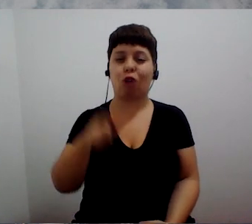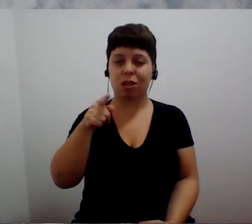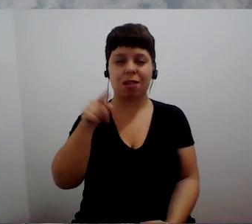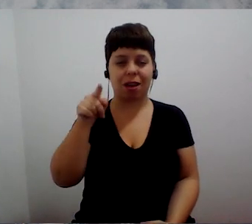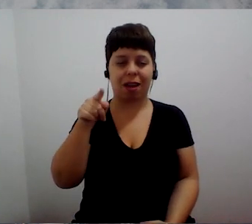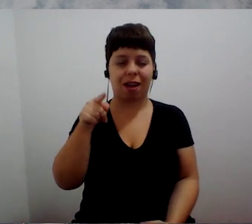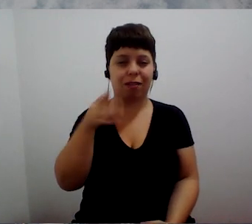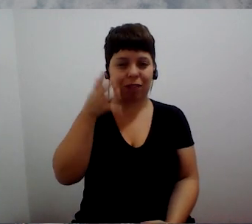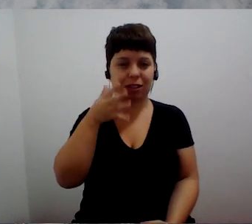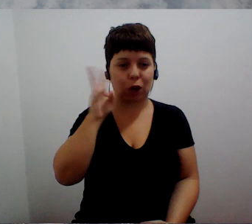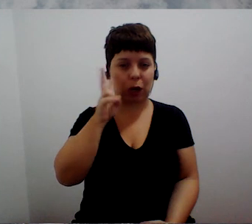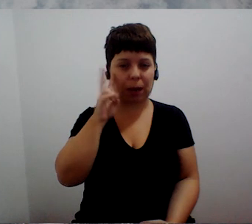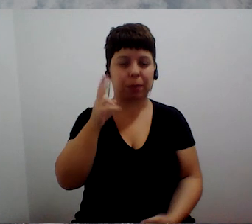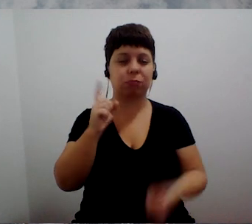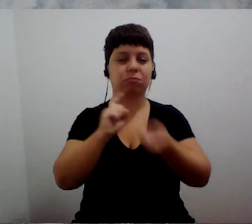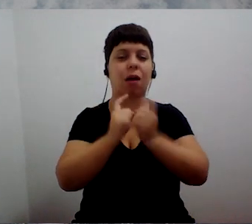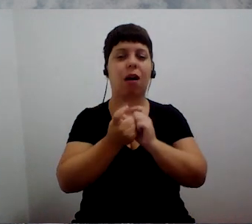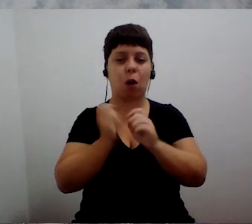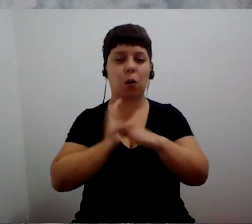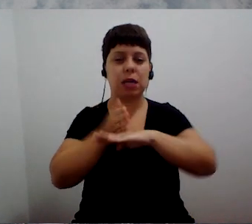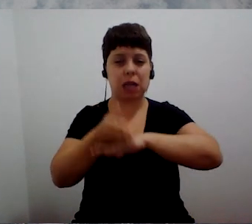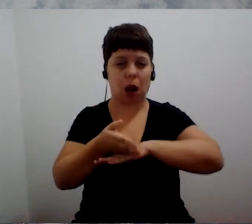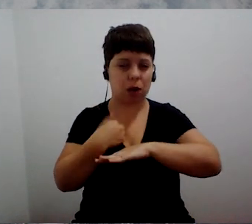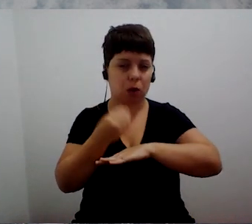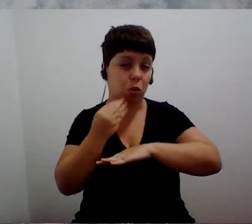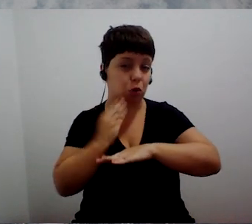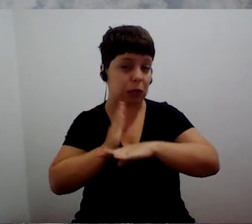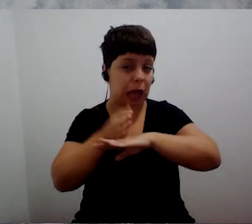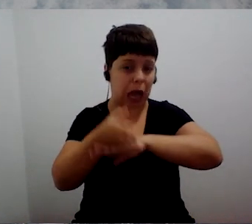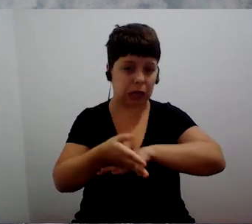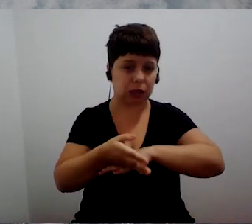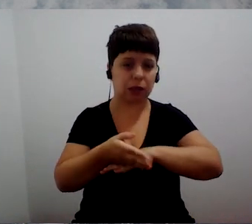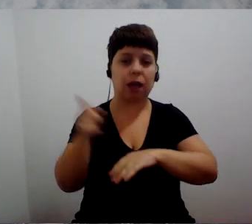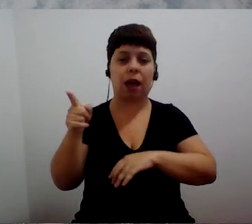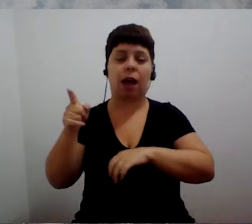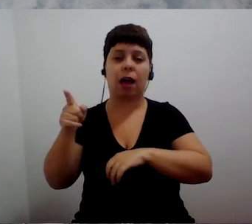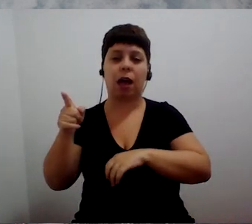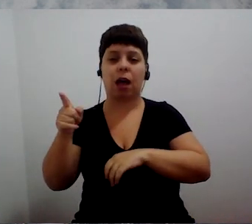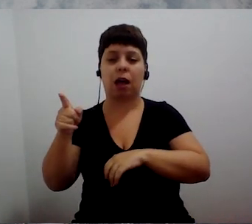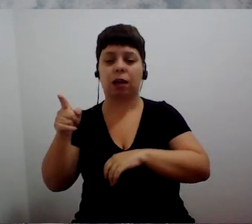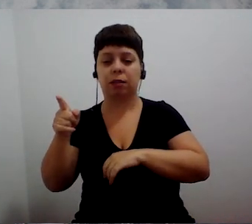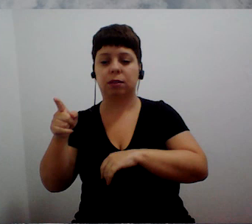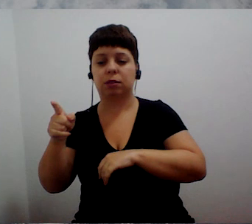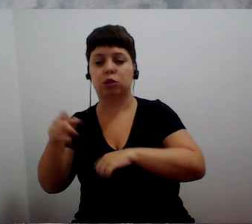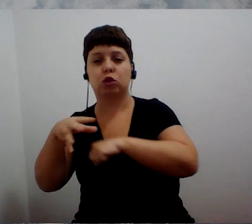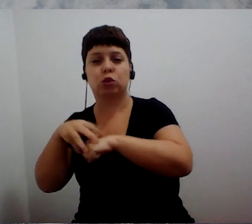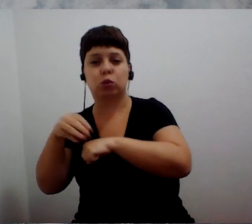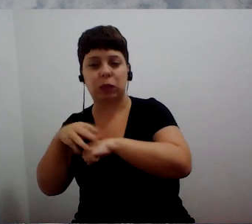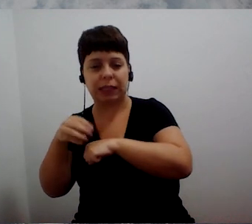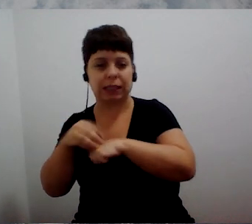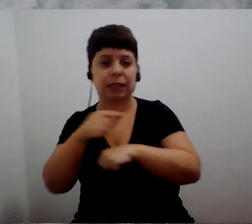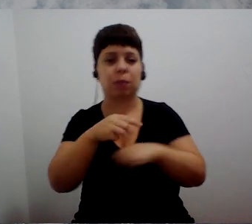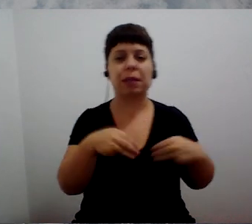remember a meeting that I had the opportunity to take part between Sweden and Brazil and the Minister of Environment